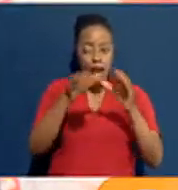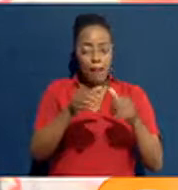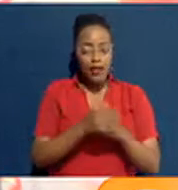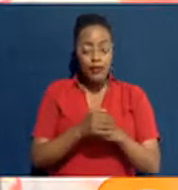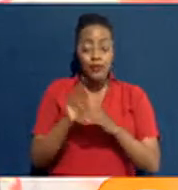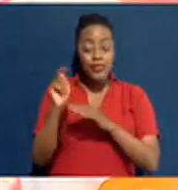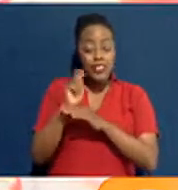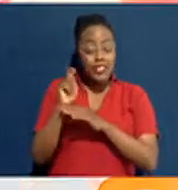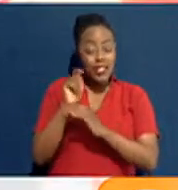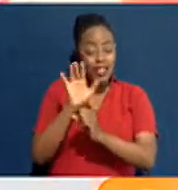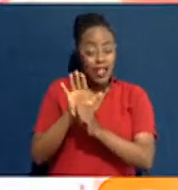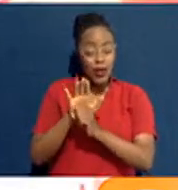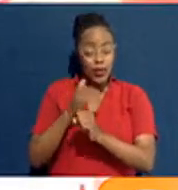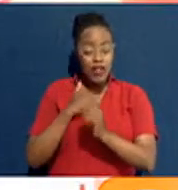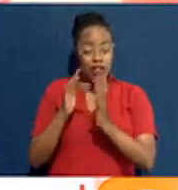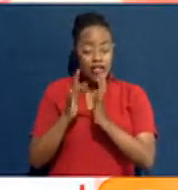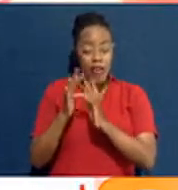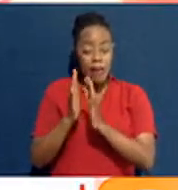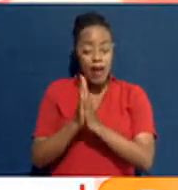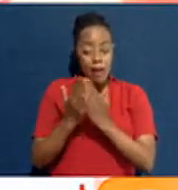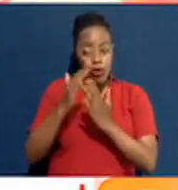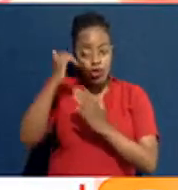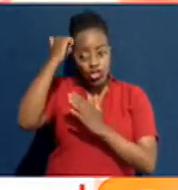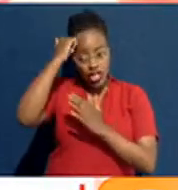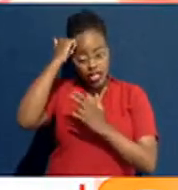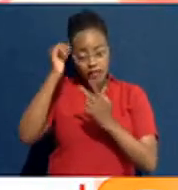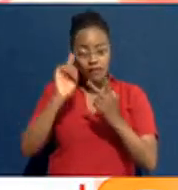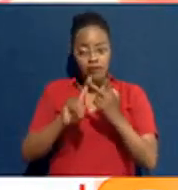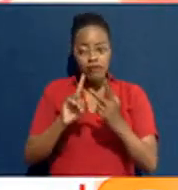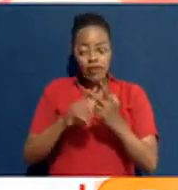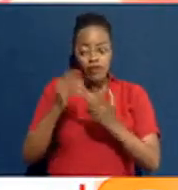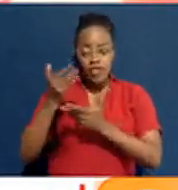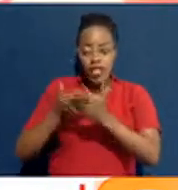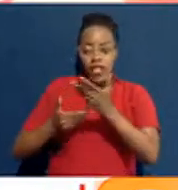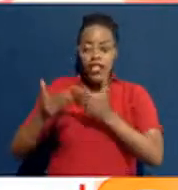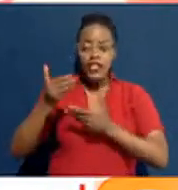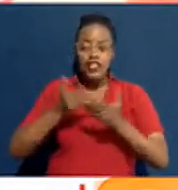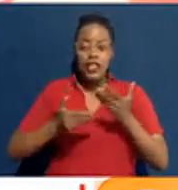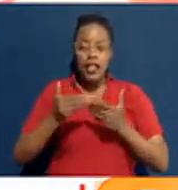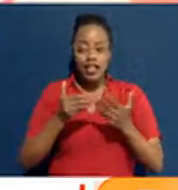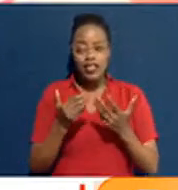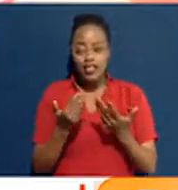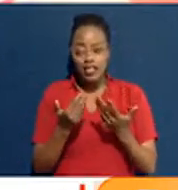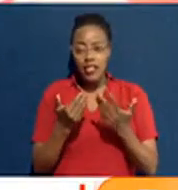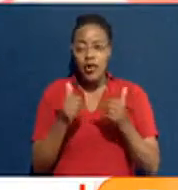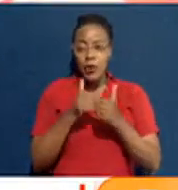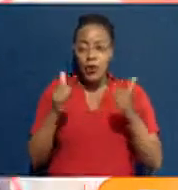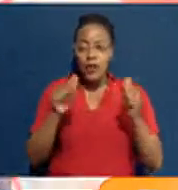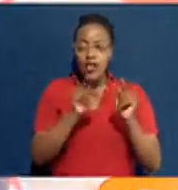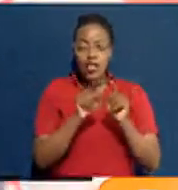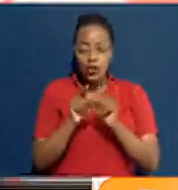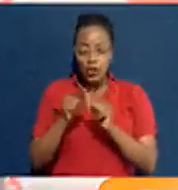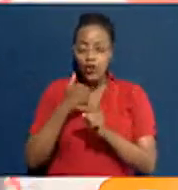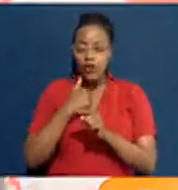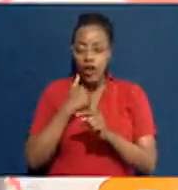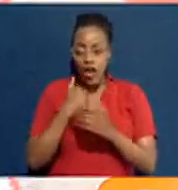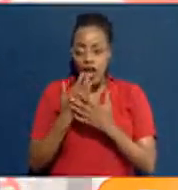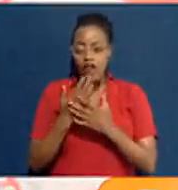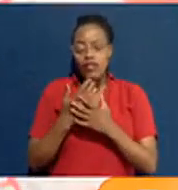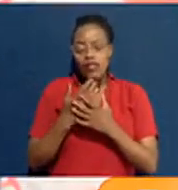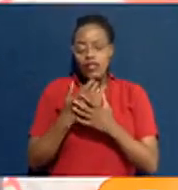training on Bible study, got to interact and exposure from Focus, a lot of